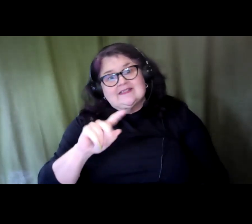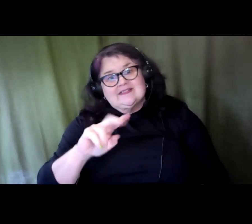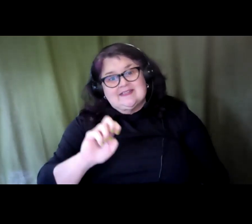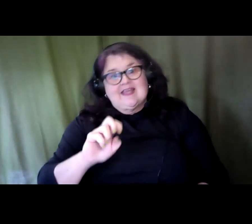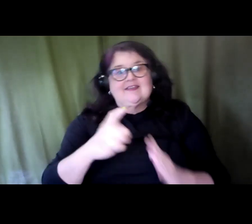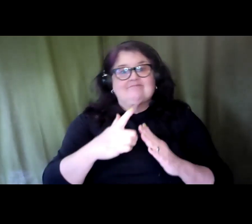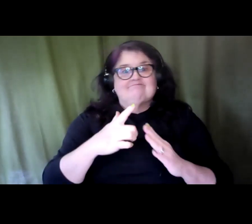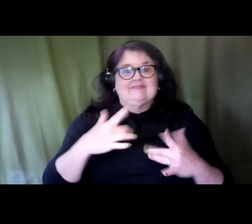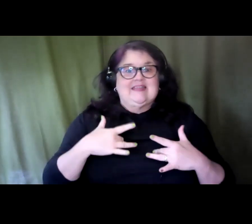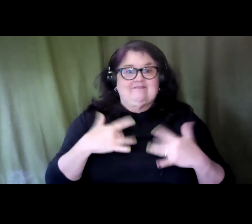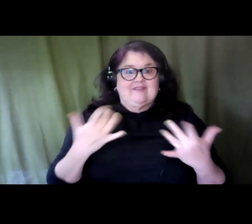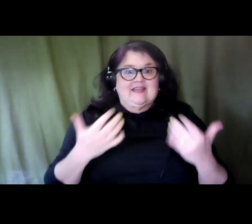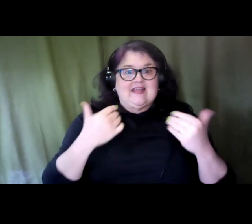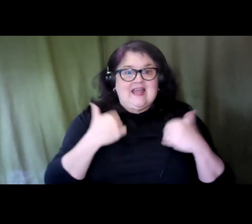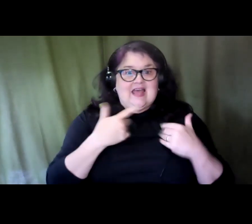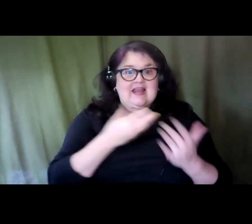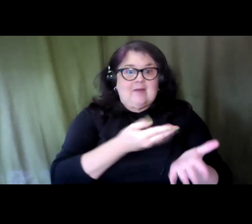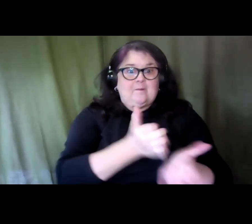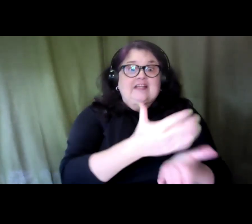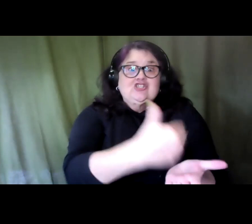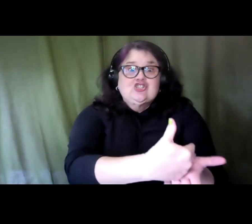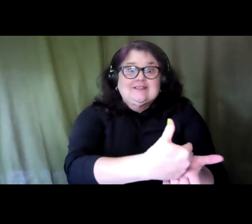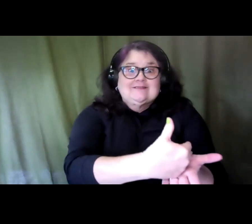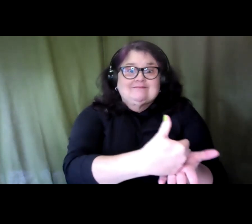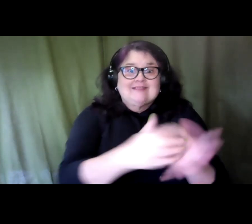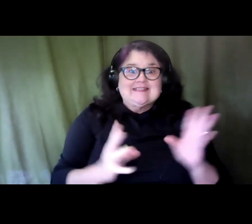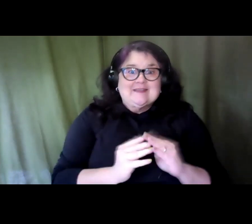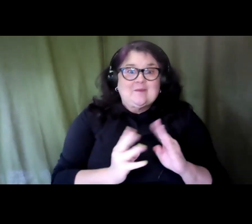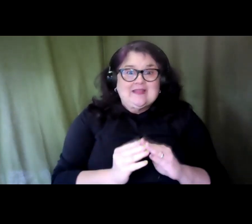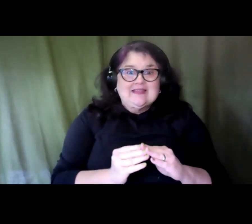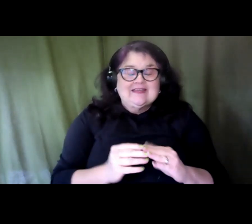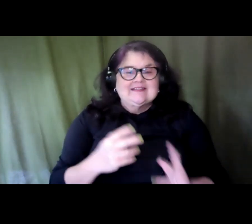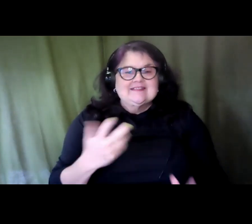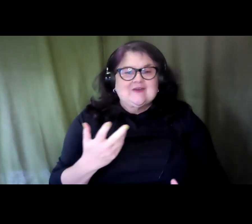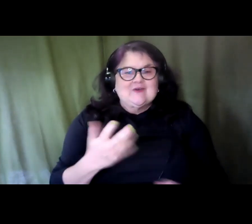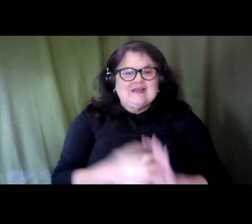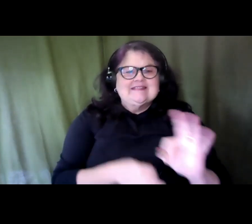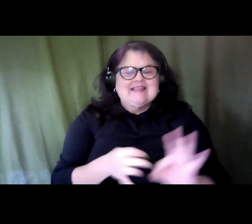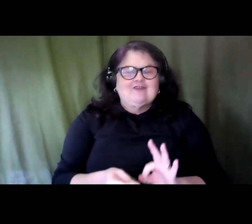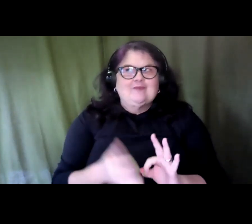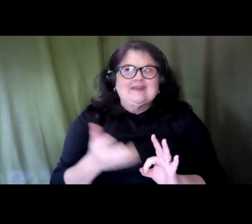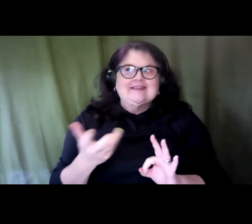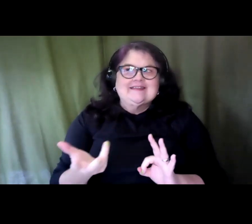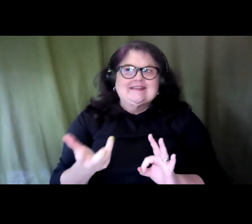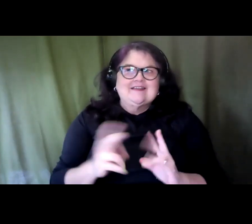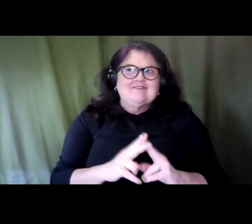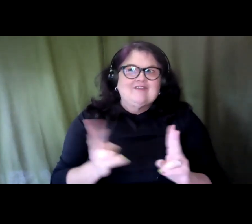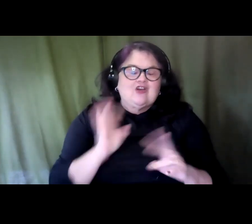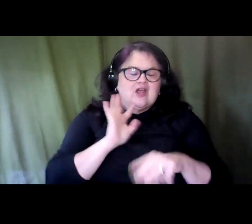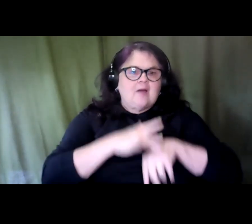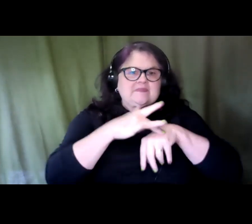assembly. And I think the message I'm trying to say is, instead of being super obsessed with